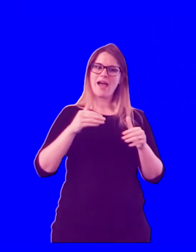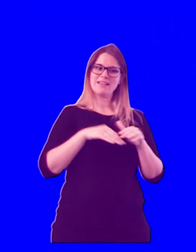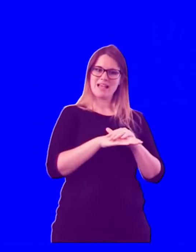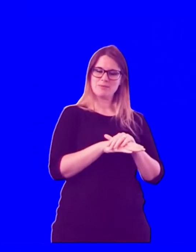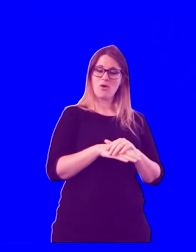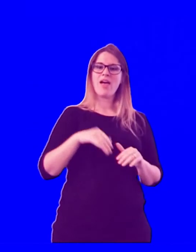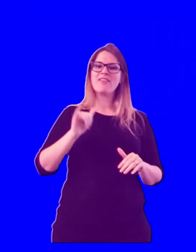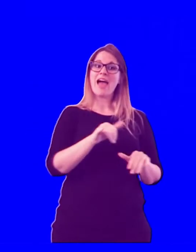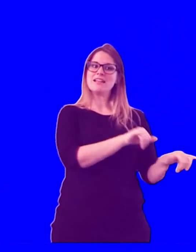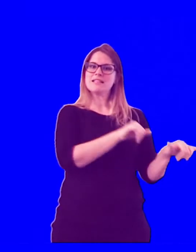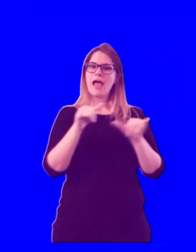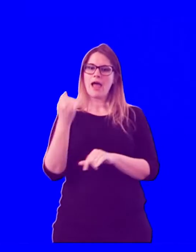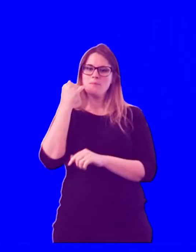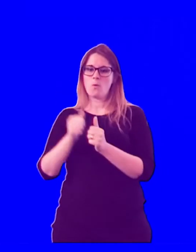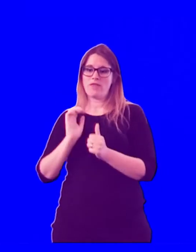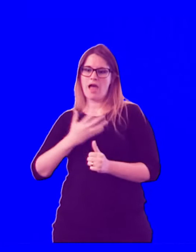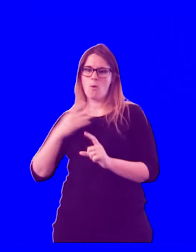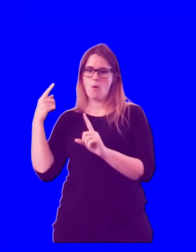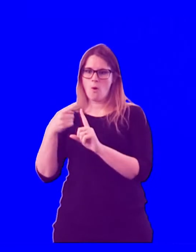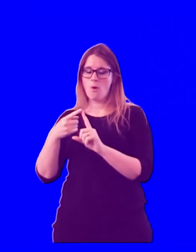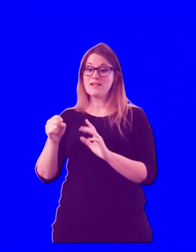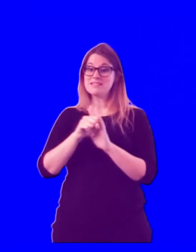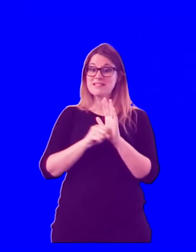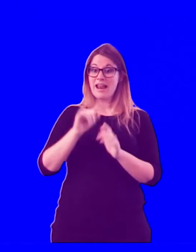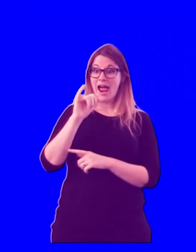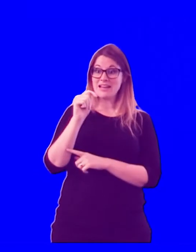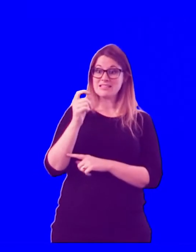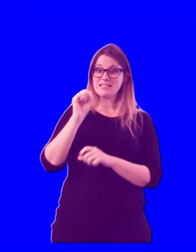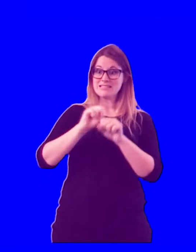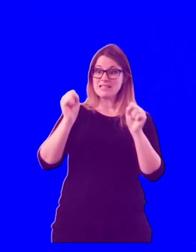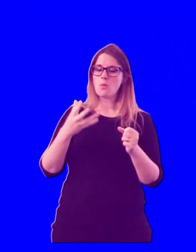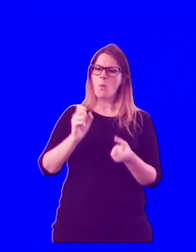This is really what we had in mind with this goal, is we would like the state IT systems to be